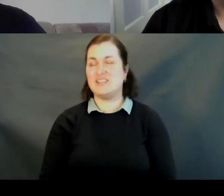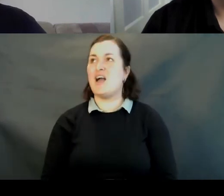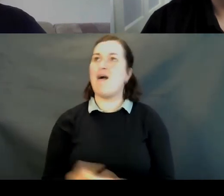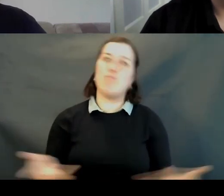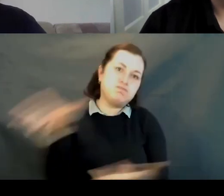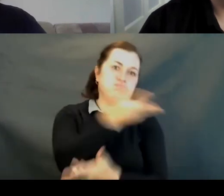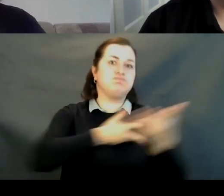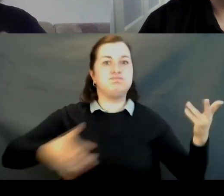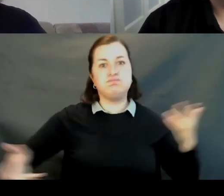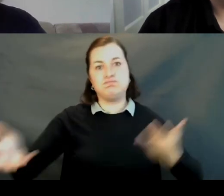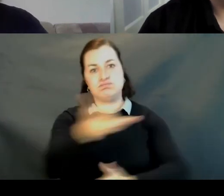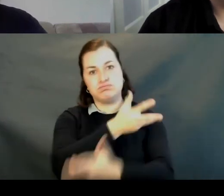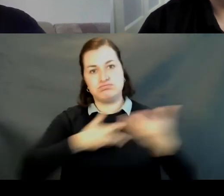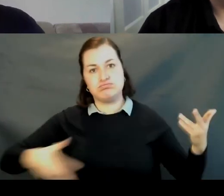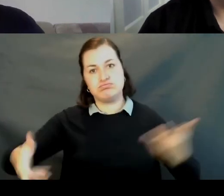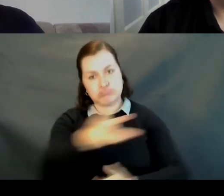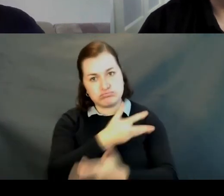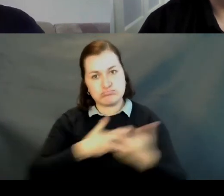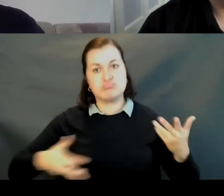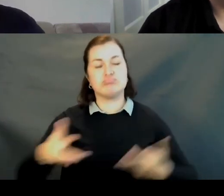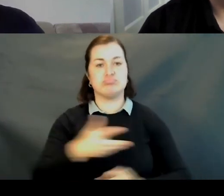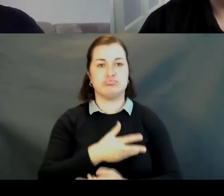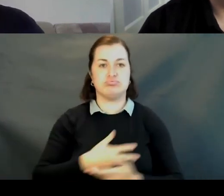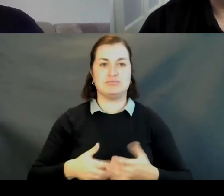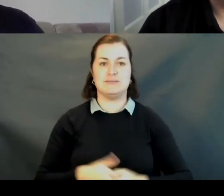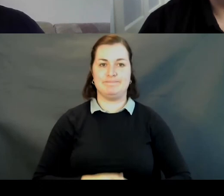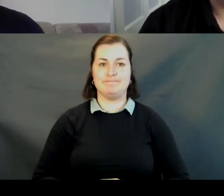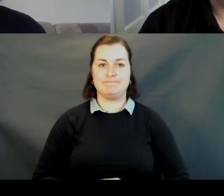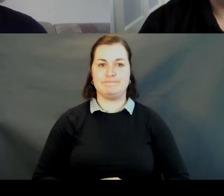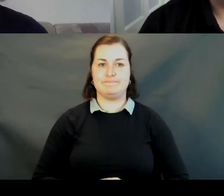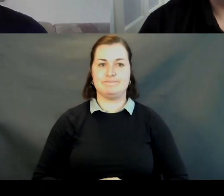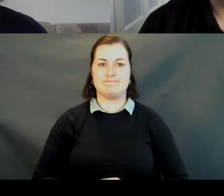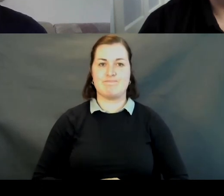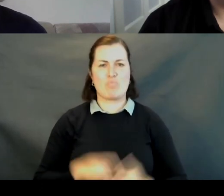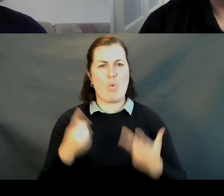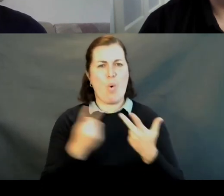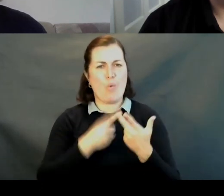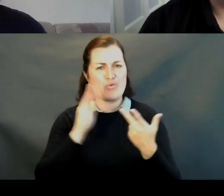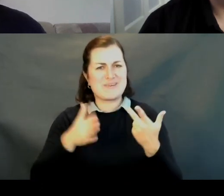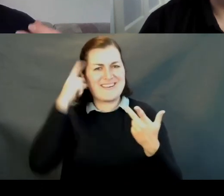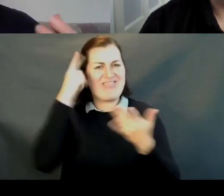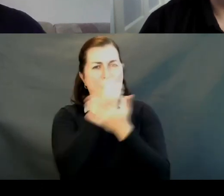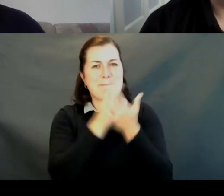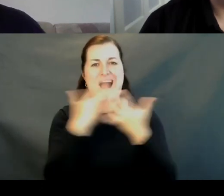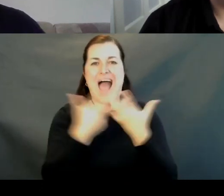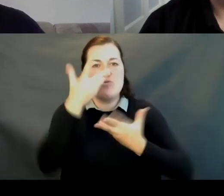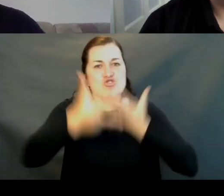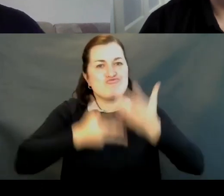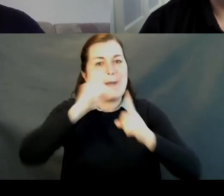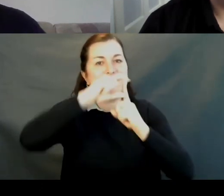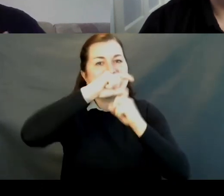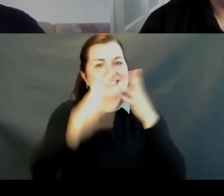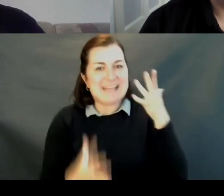discussion. We also need to think about describing disabled artists and how would they like